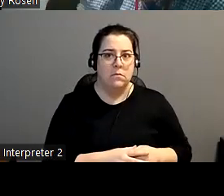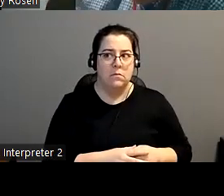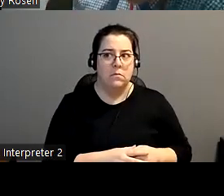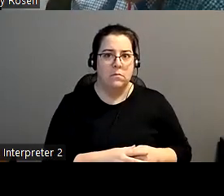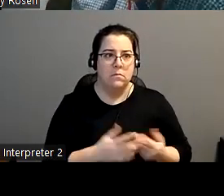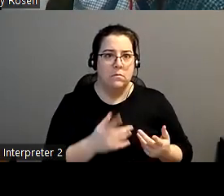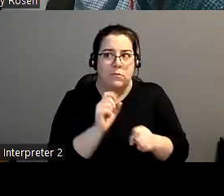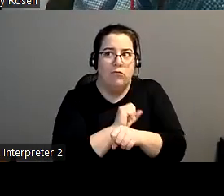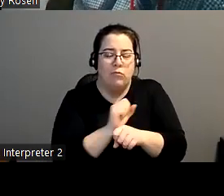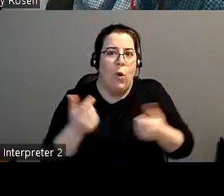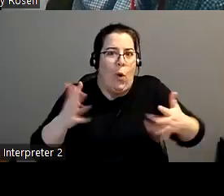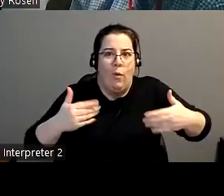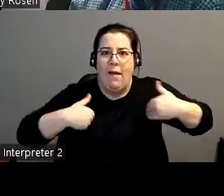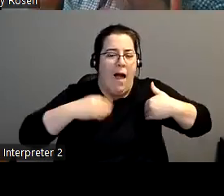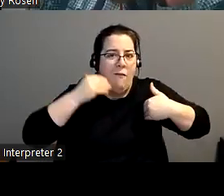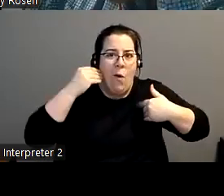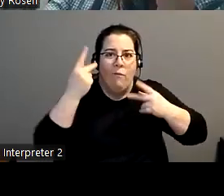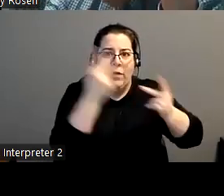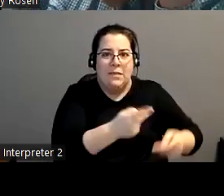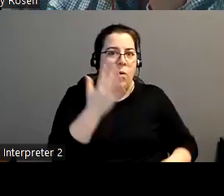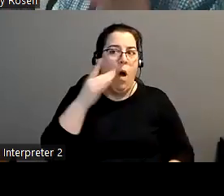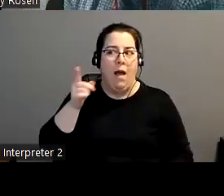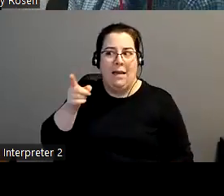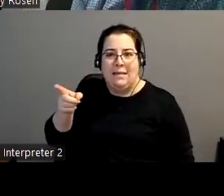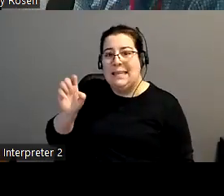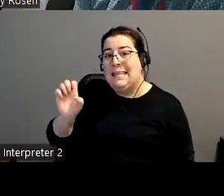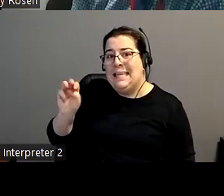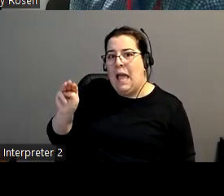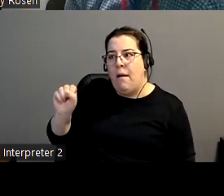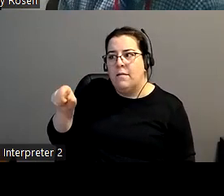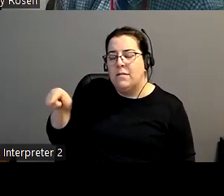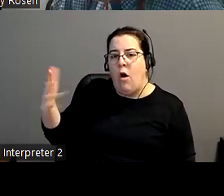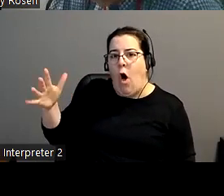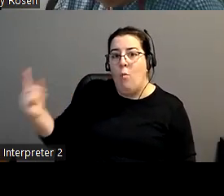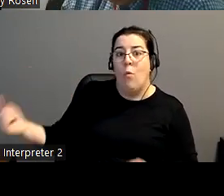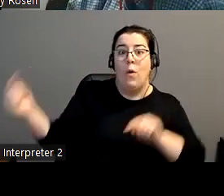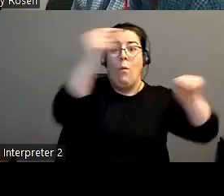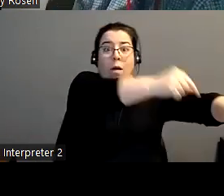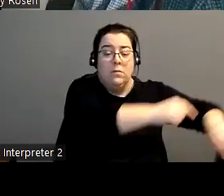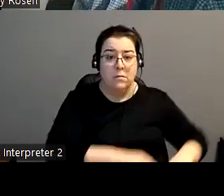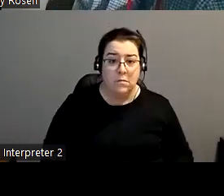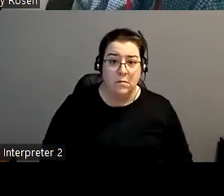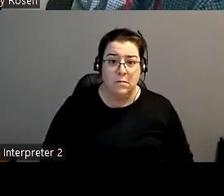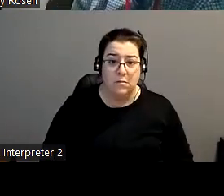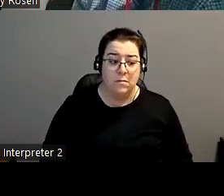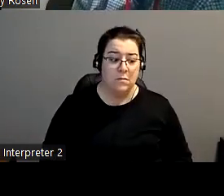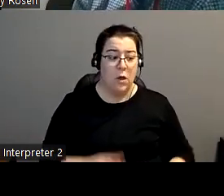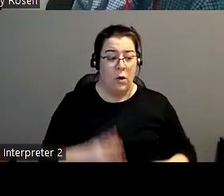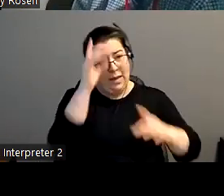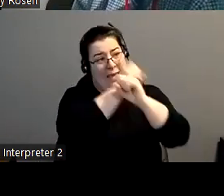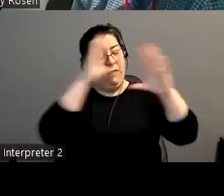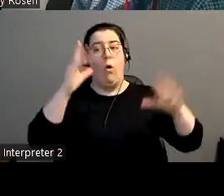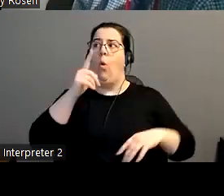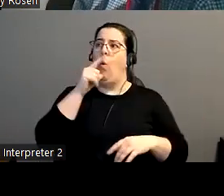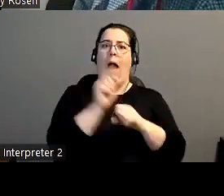And so ultimately, EMS sees inside the home. They might be the only person that sees inside the